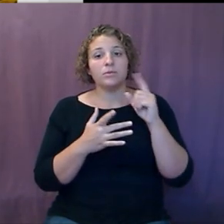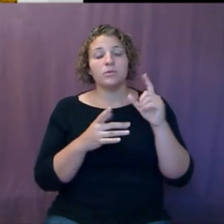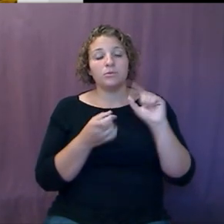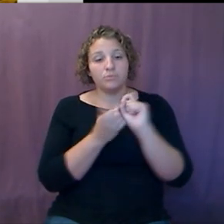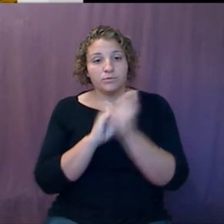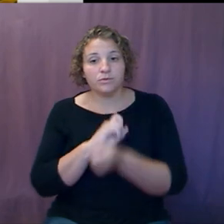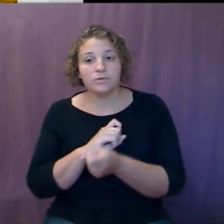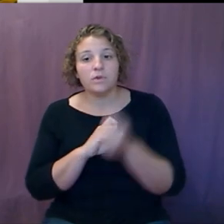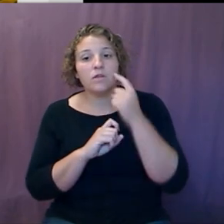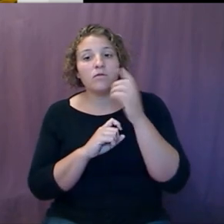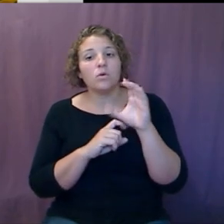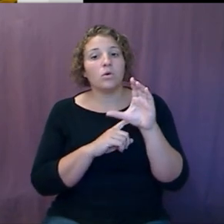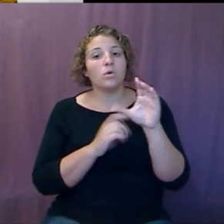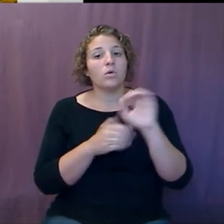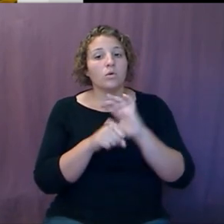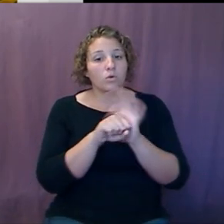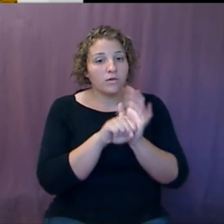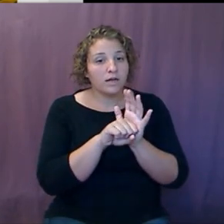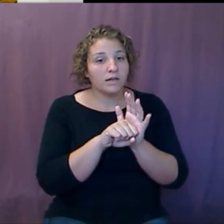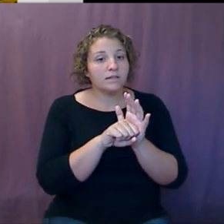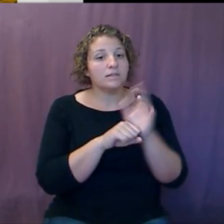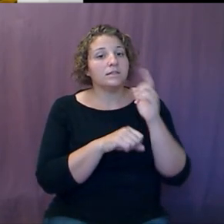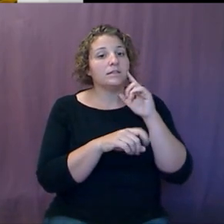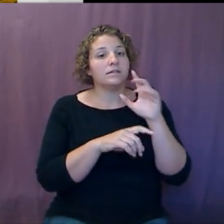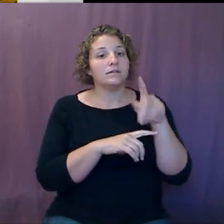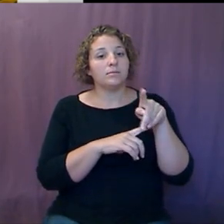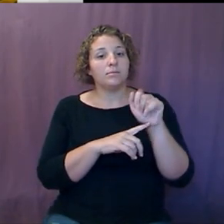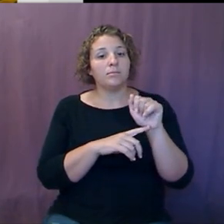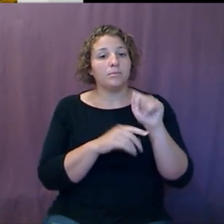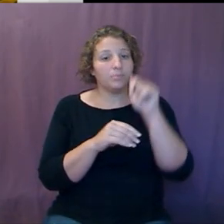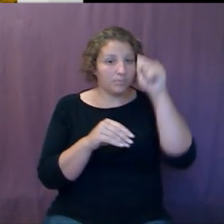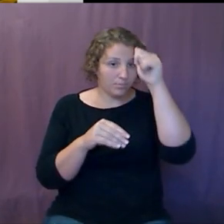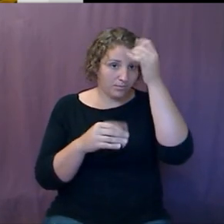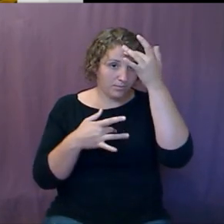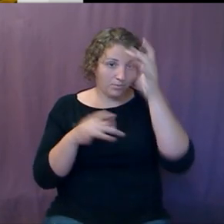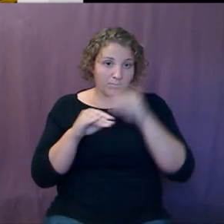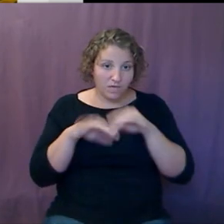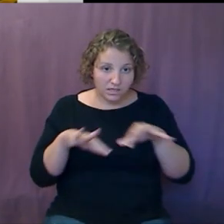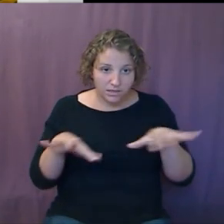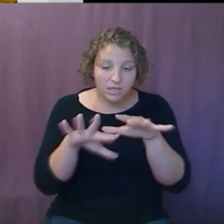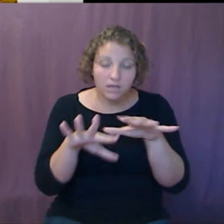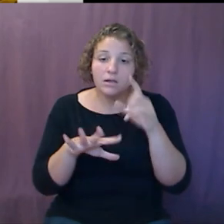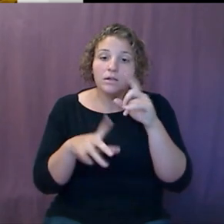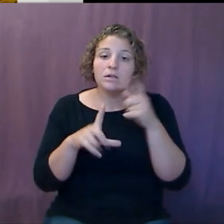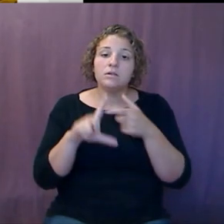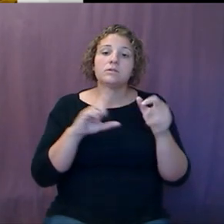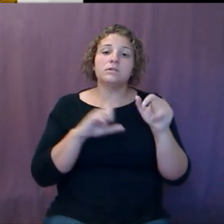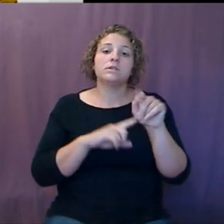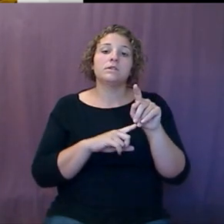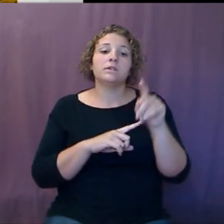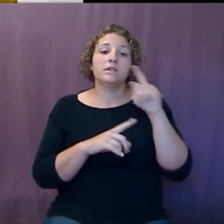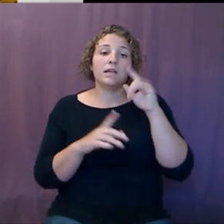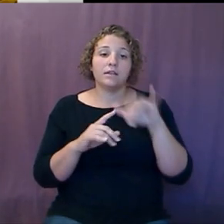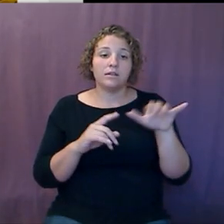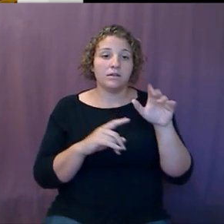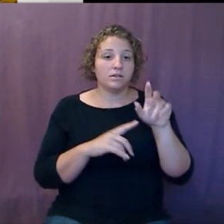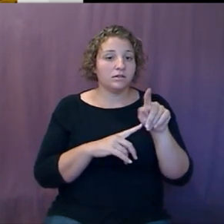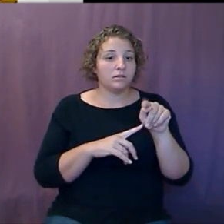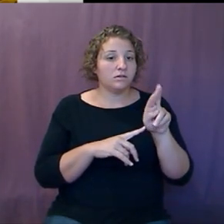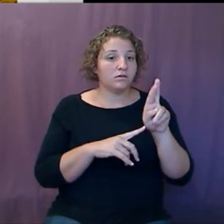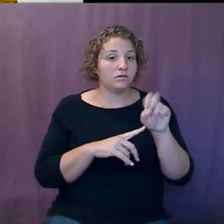19 pandemic around a month later mastercard announced that the trust stamps biometric identity platforms